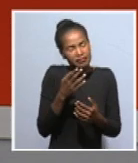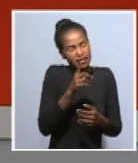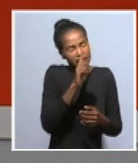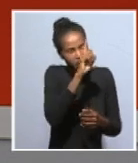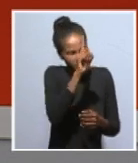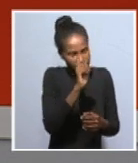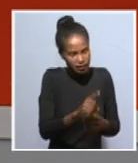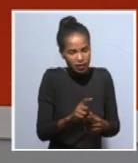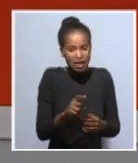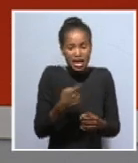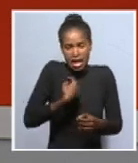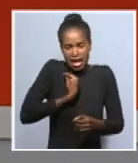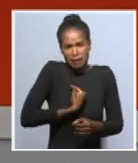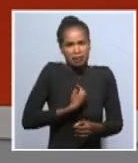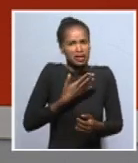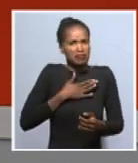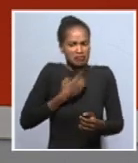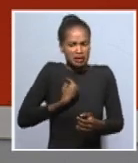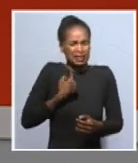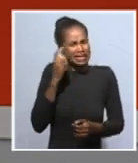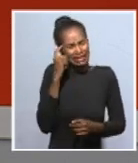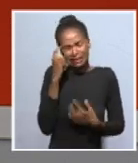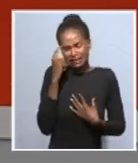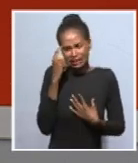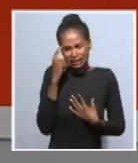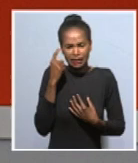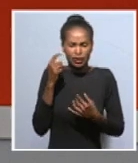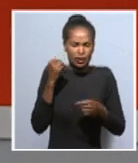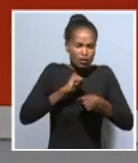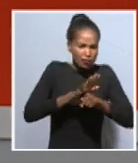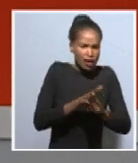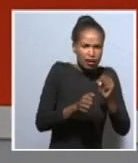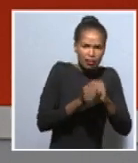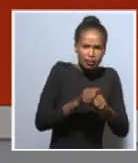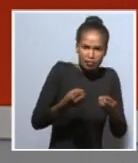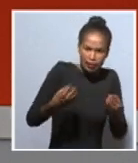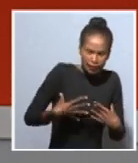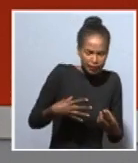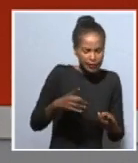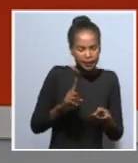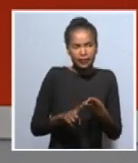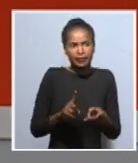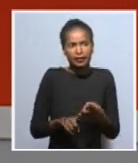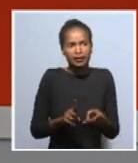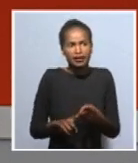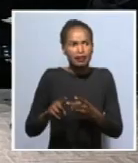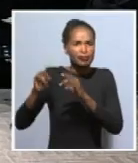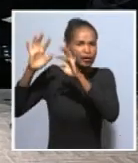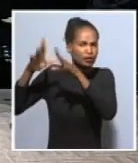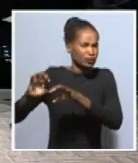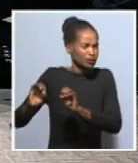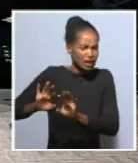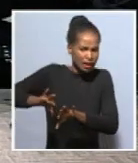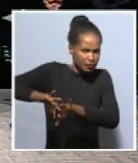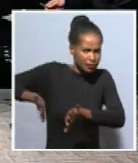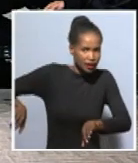would verify, if I as a farmer allege that I have been impacted by COVID-19, that it's not as a result of the drought, because it might be